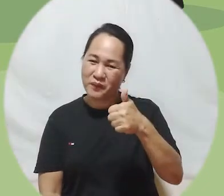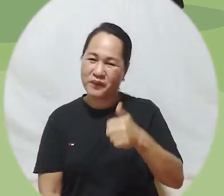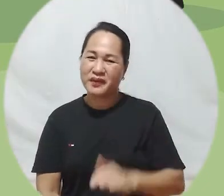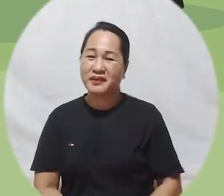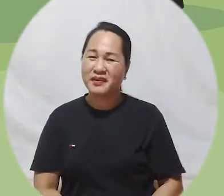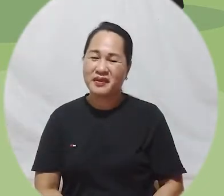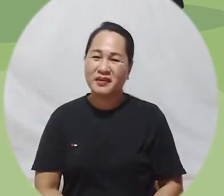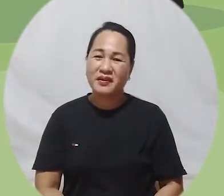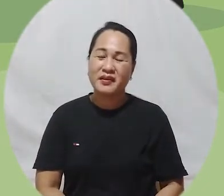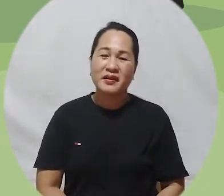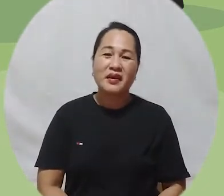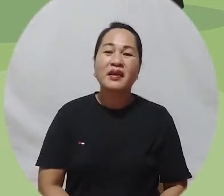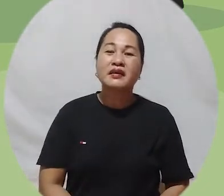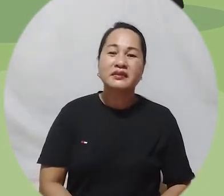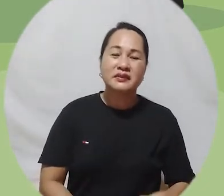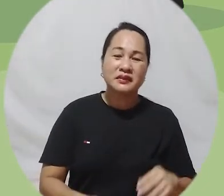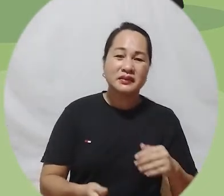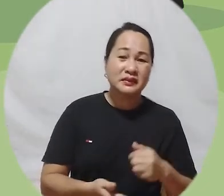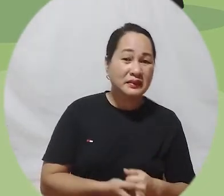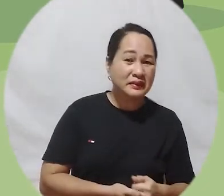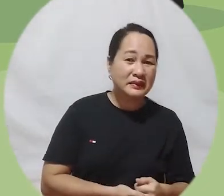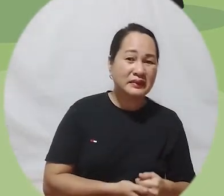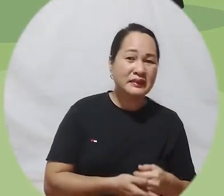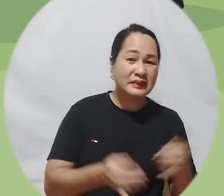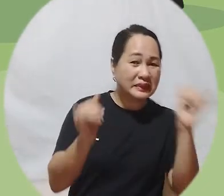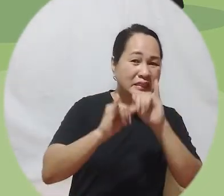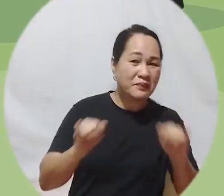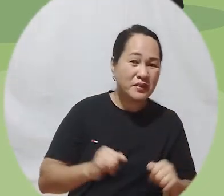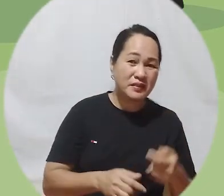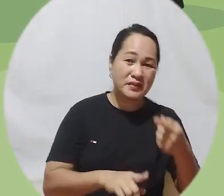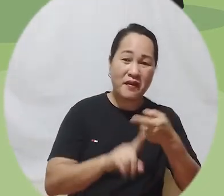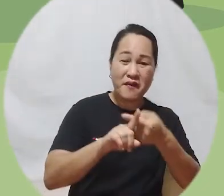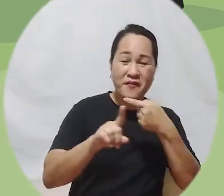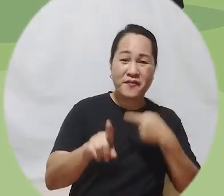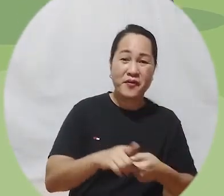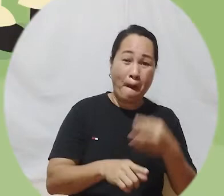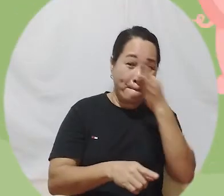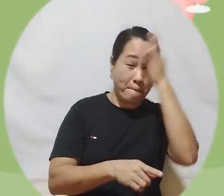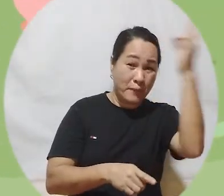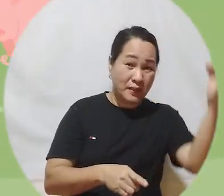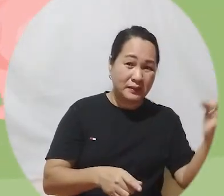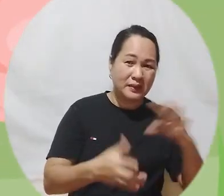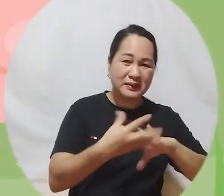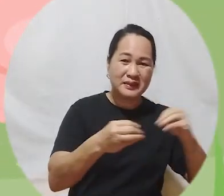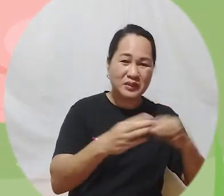Good! This character is from a fantasy story, so we will encircle it.